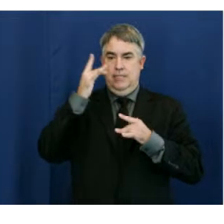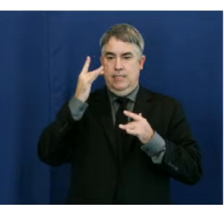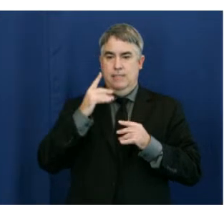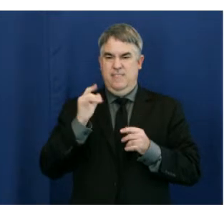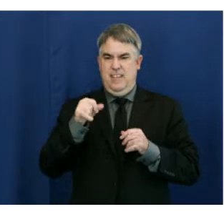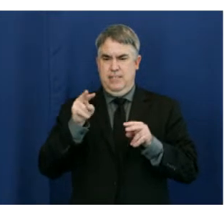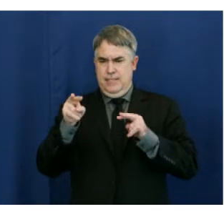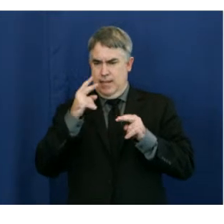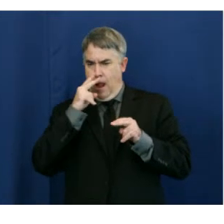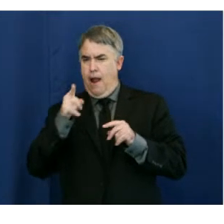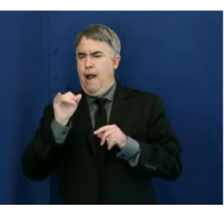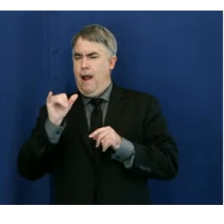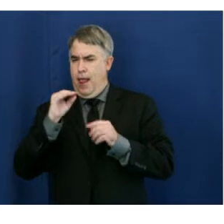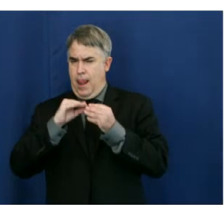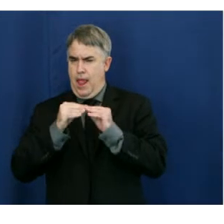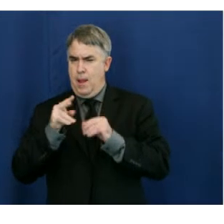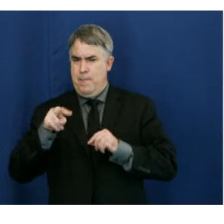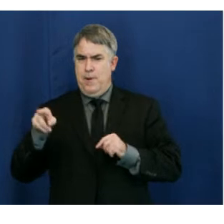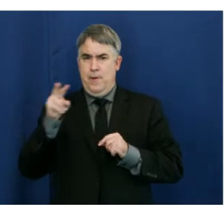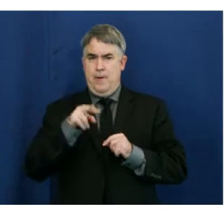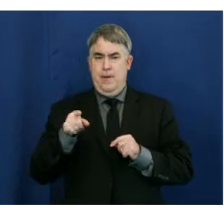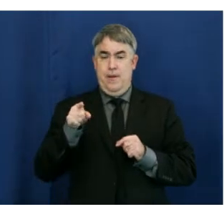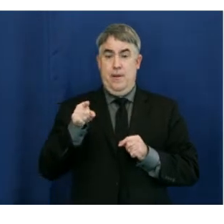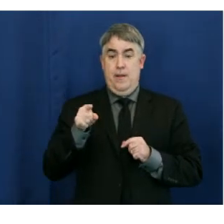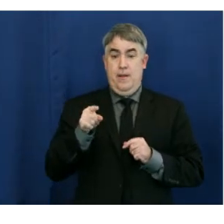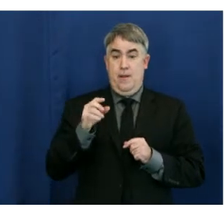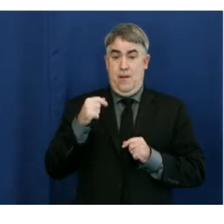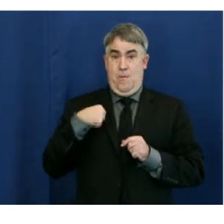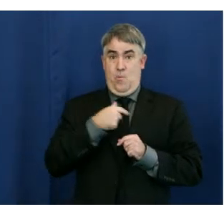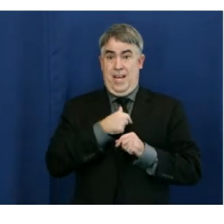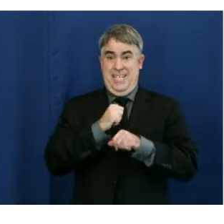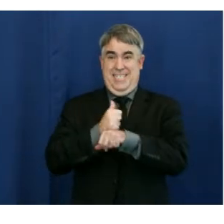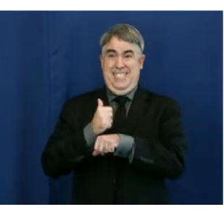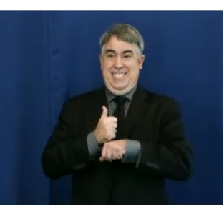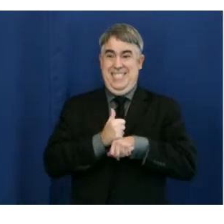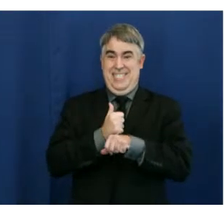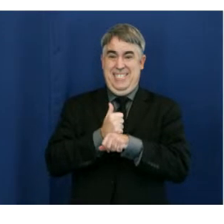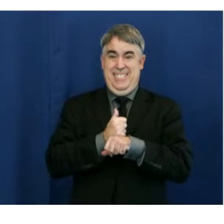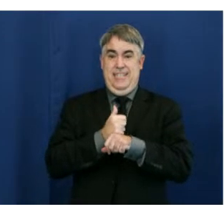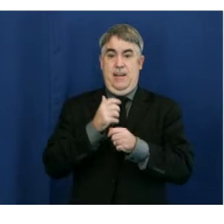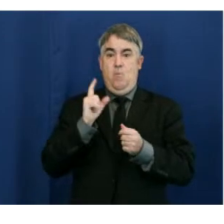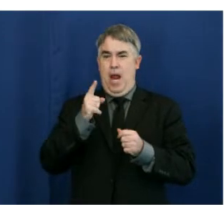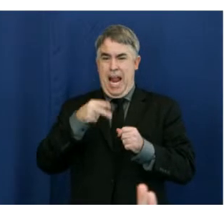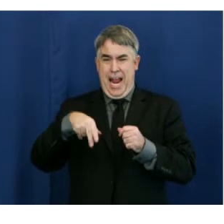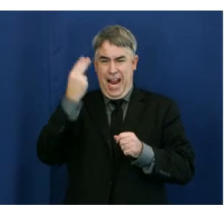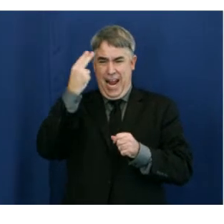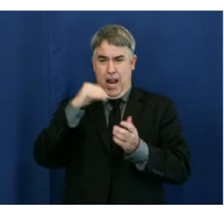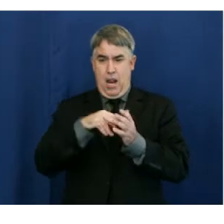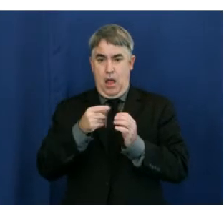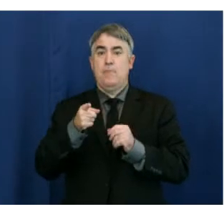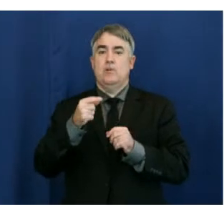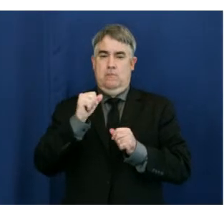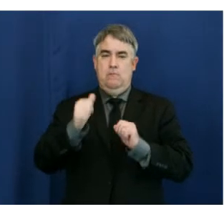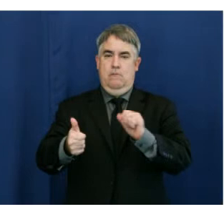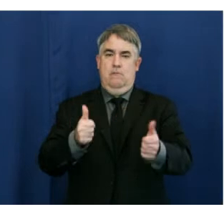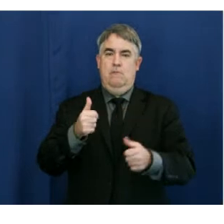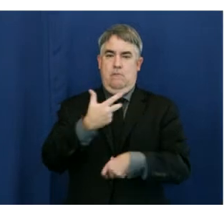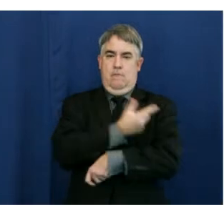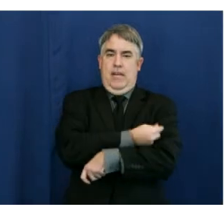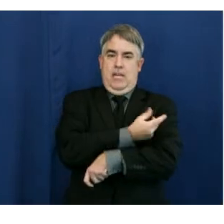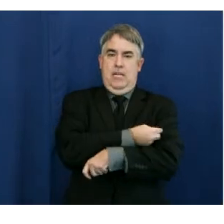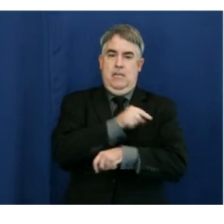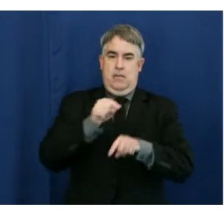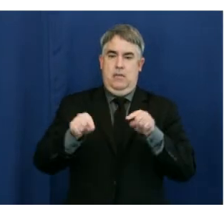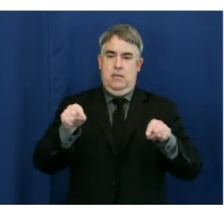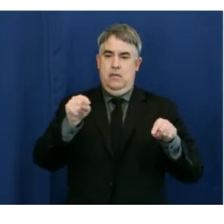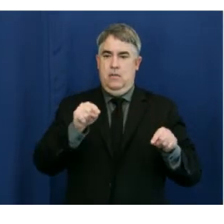what you see is where we are placing our county pods are in those communities that have been most impacted. Now, they're not limited to